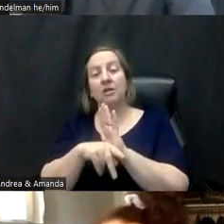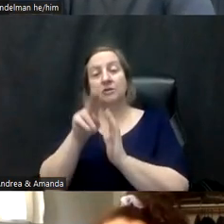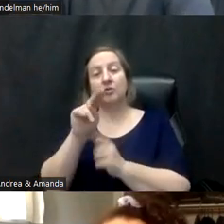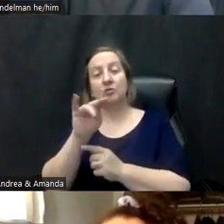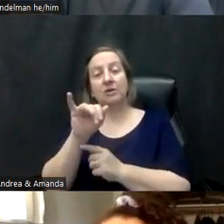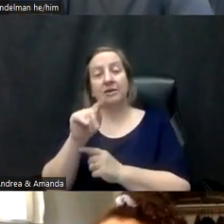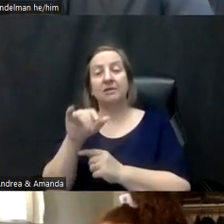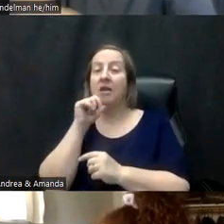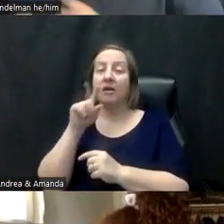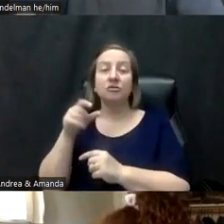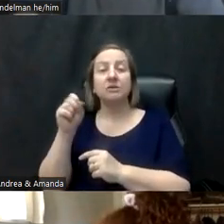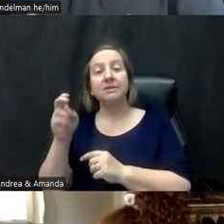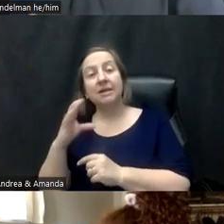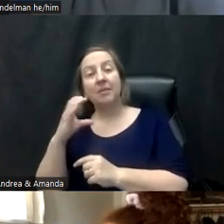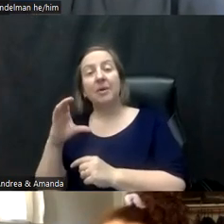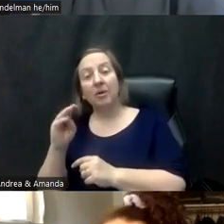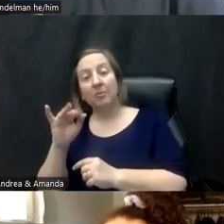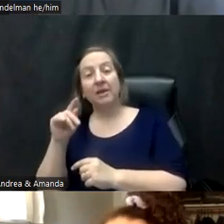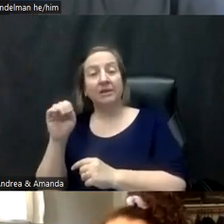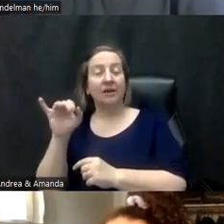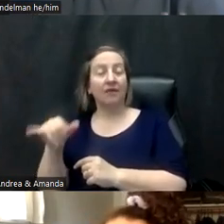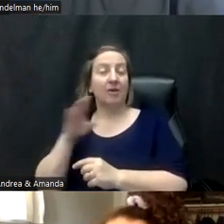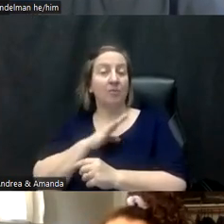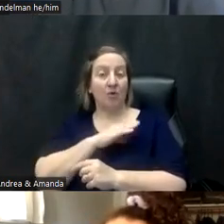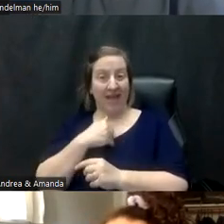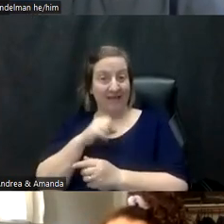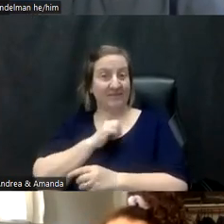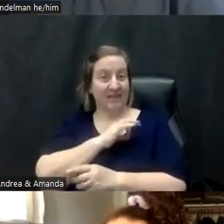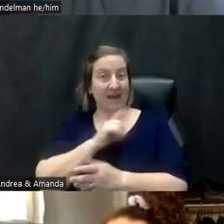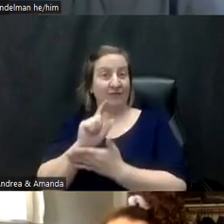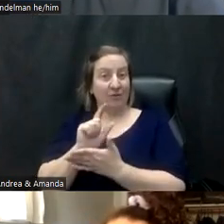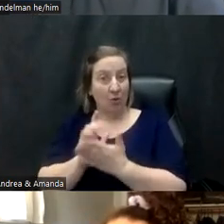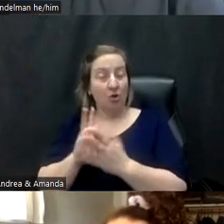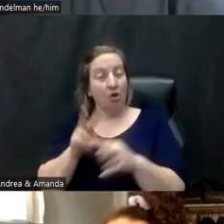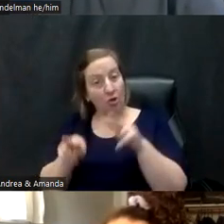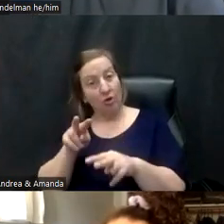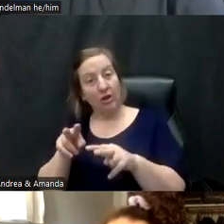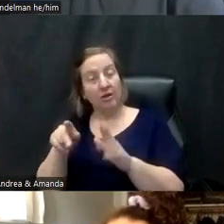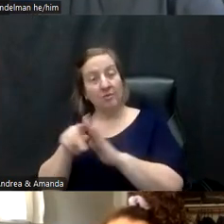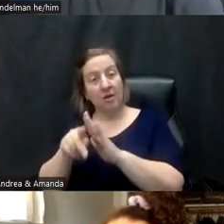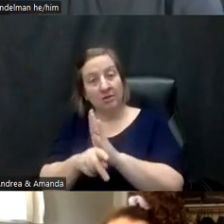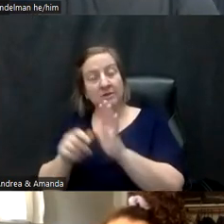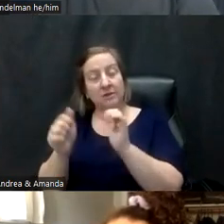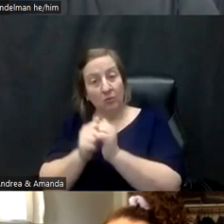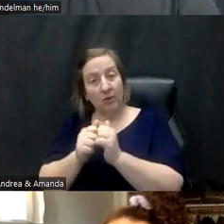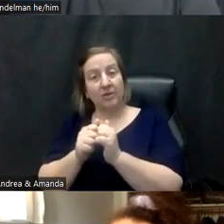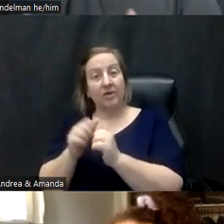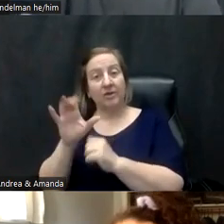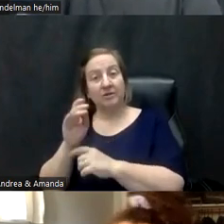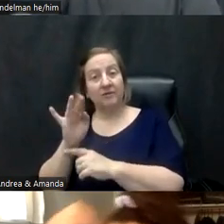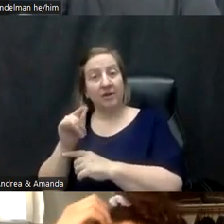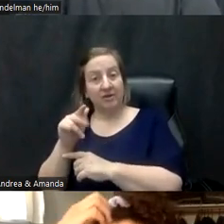like a subcommittee of the boards, like there's staff and lawyers looking at the policies along with the civilians.